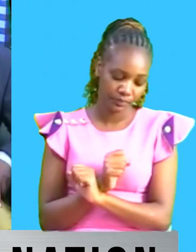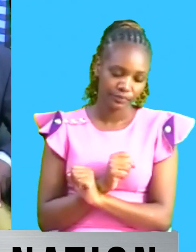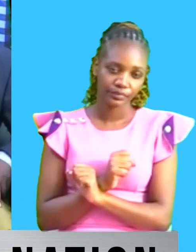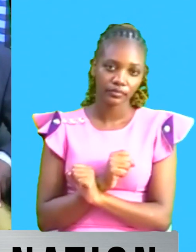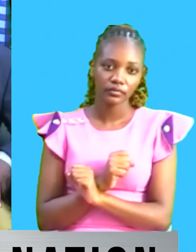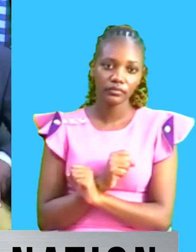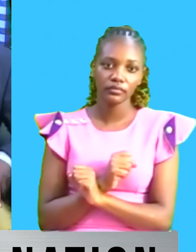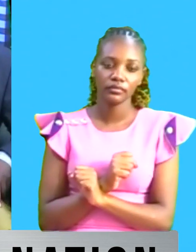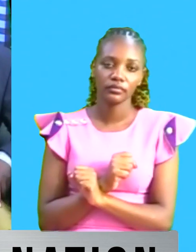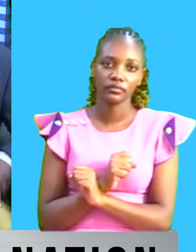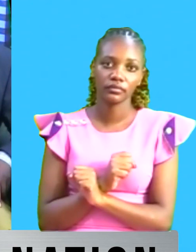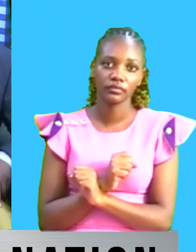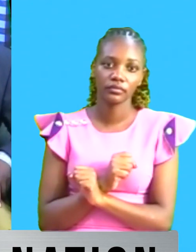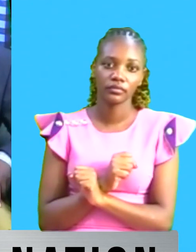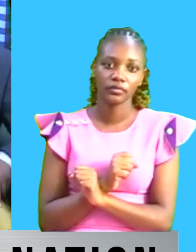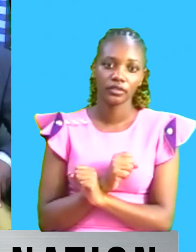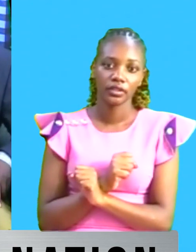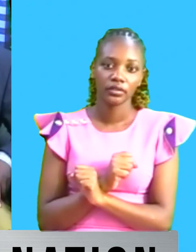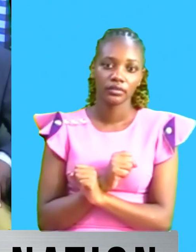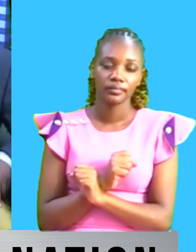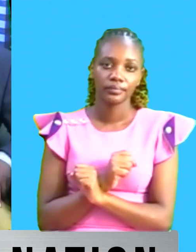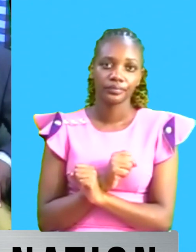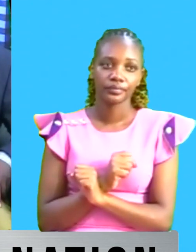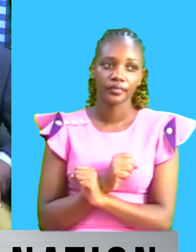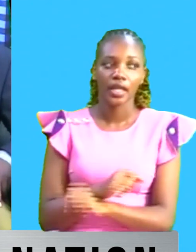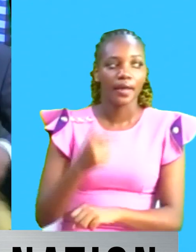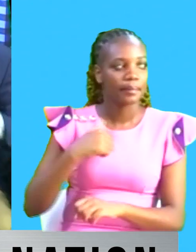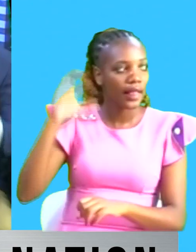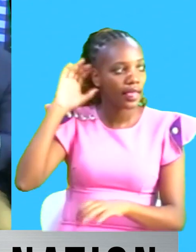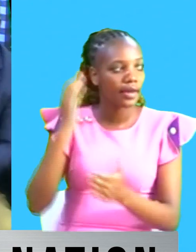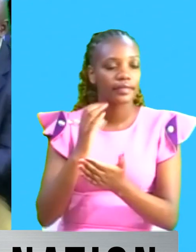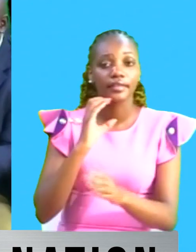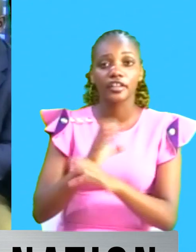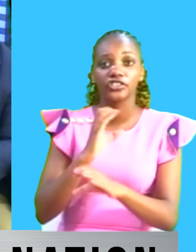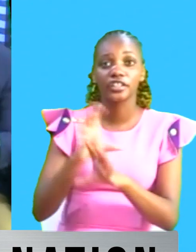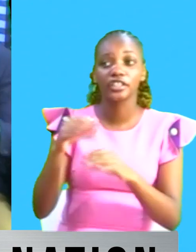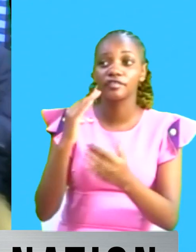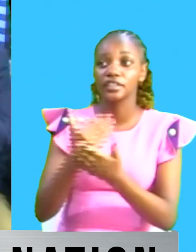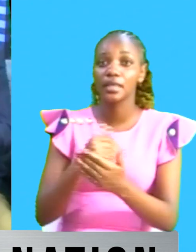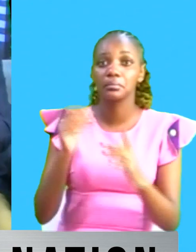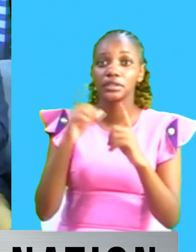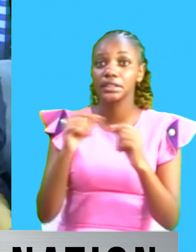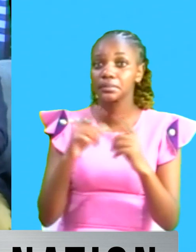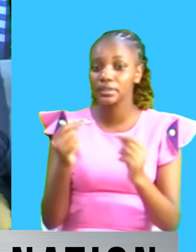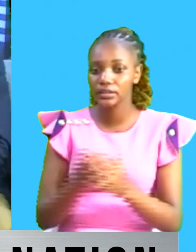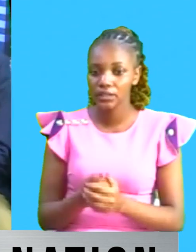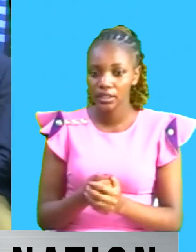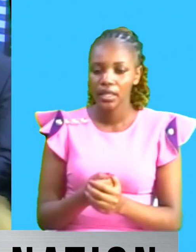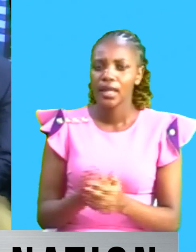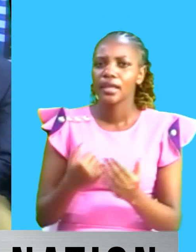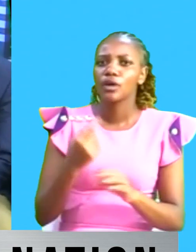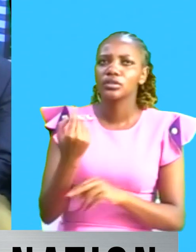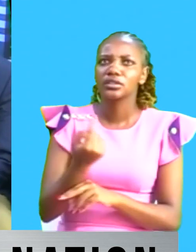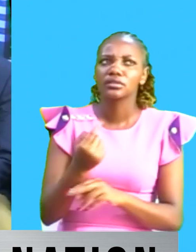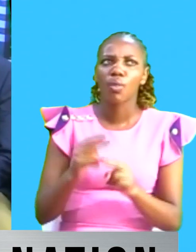heard them give a very hard-hitting statement. It's very unfortunate, Jonah, we are just almost a year of